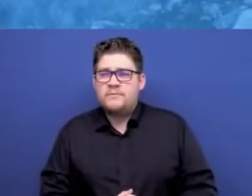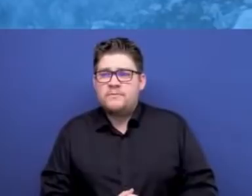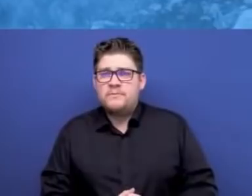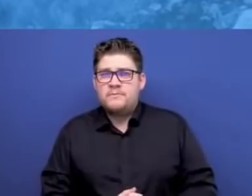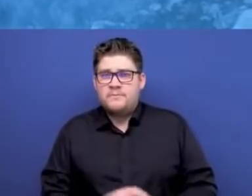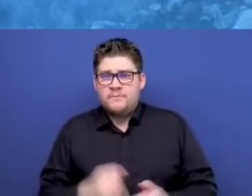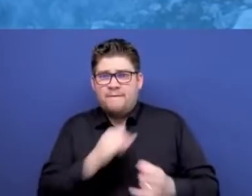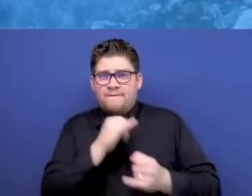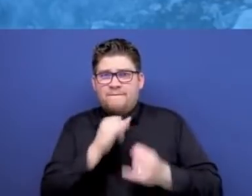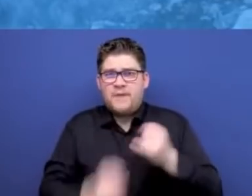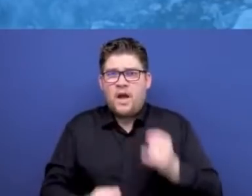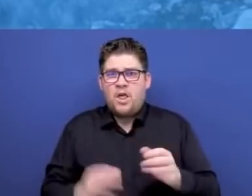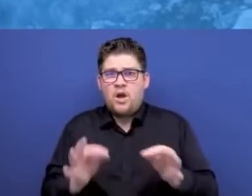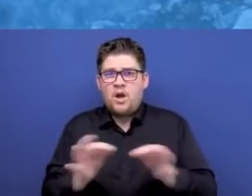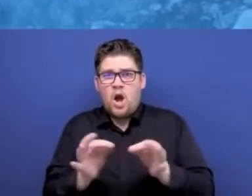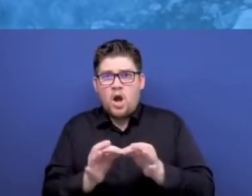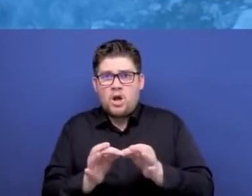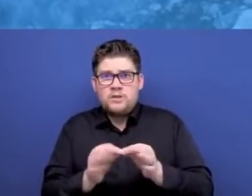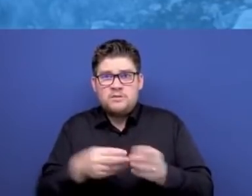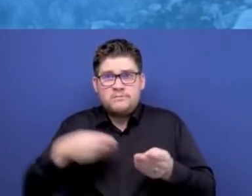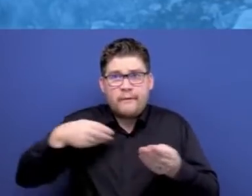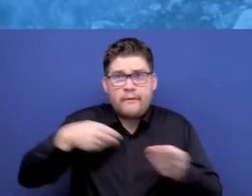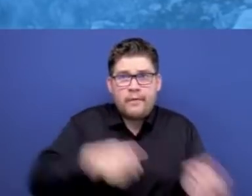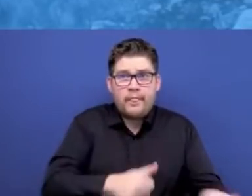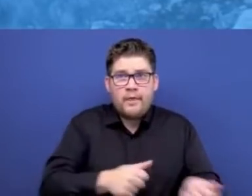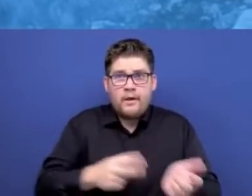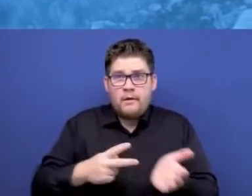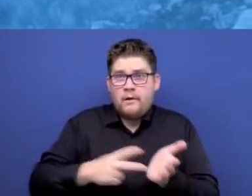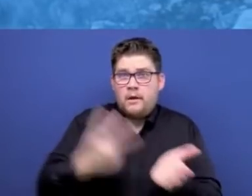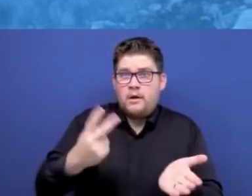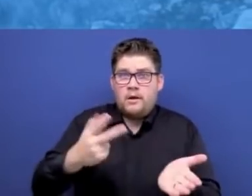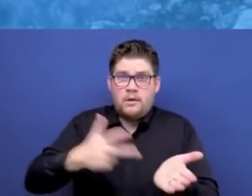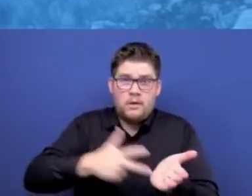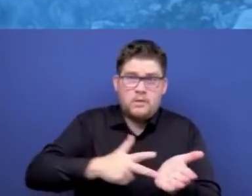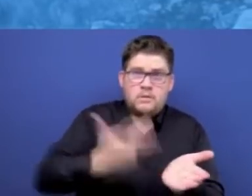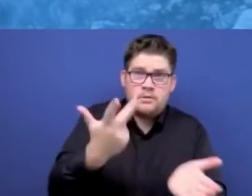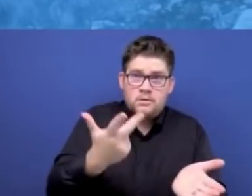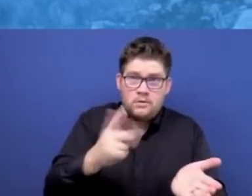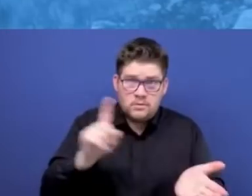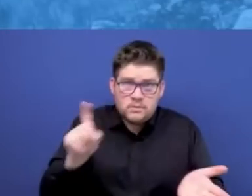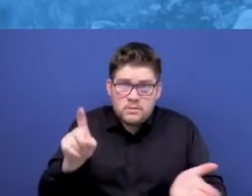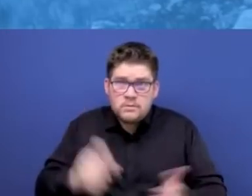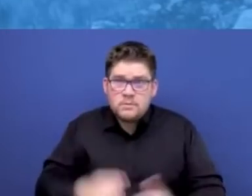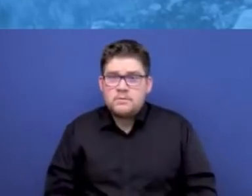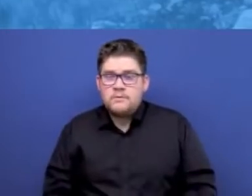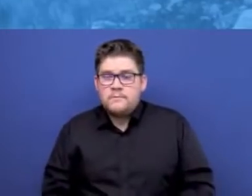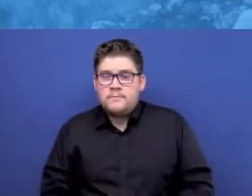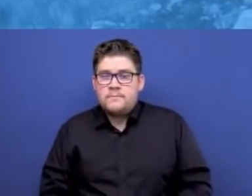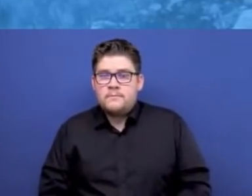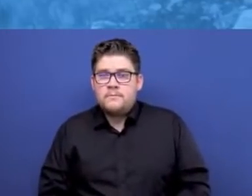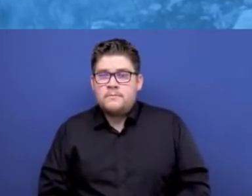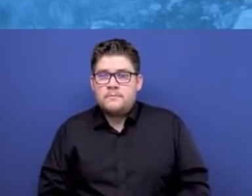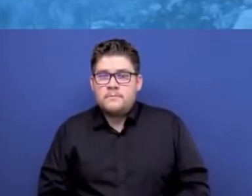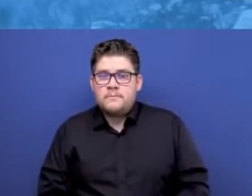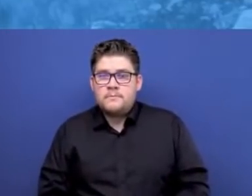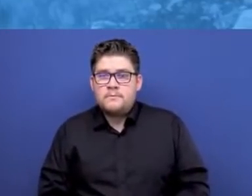it is right now, or even triple, equal to the money that was spent in 2017?